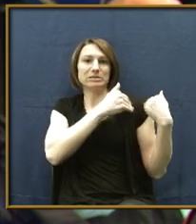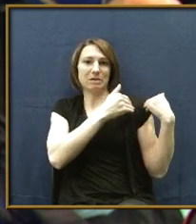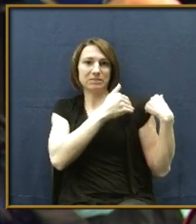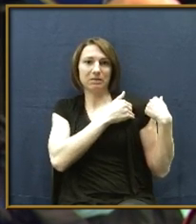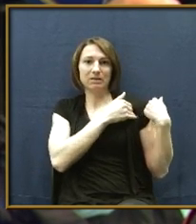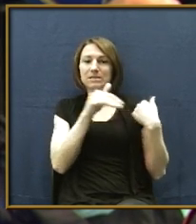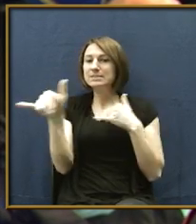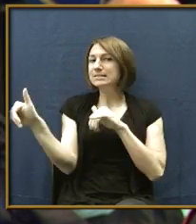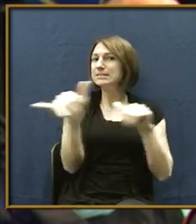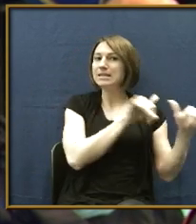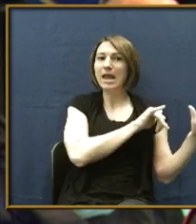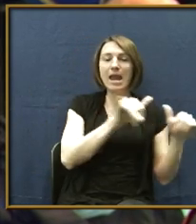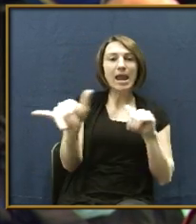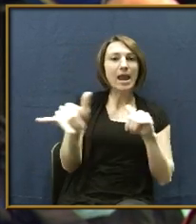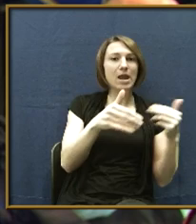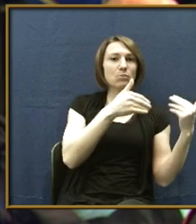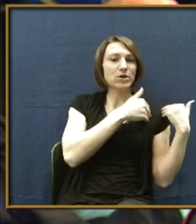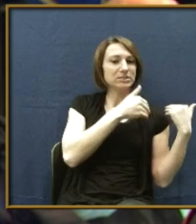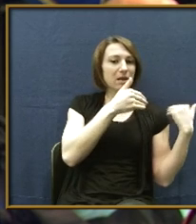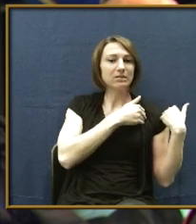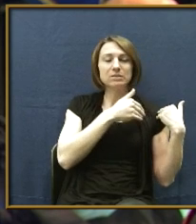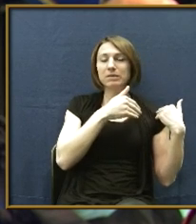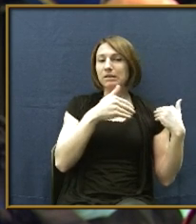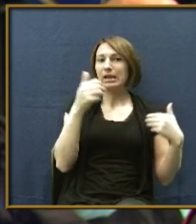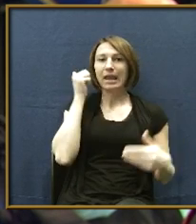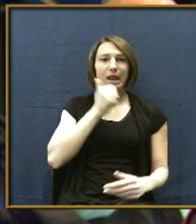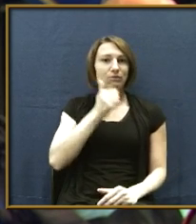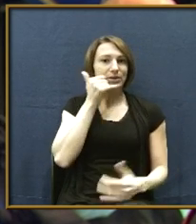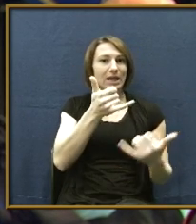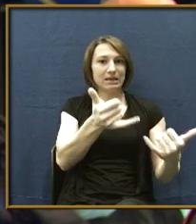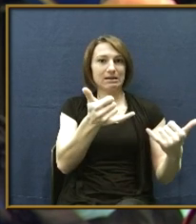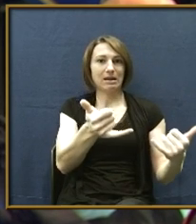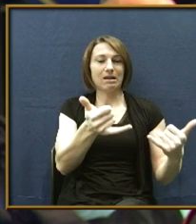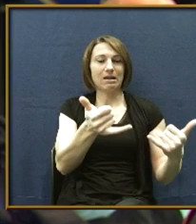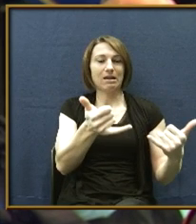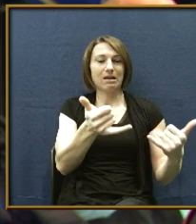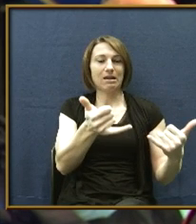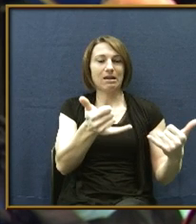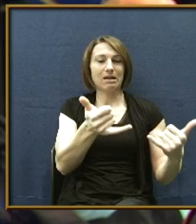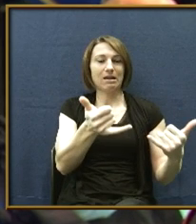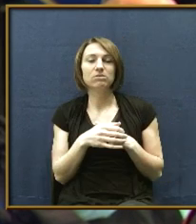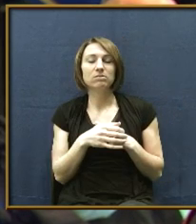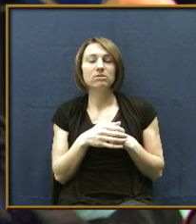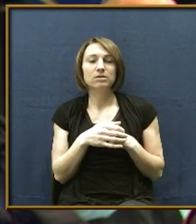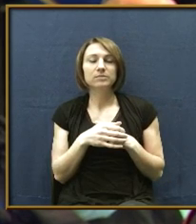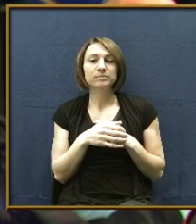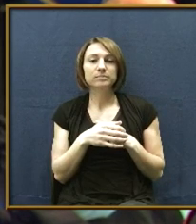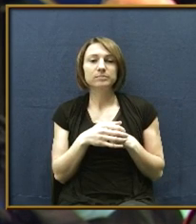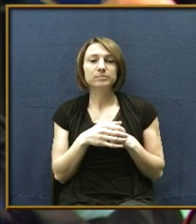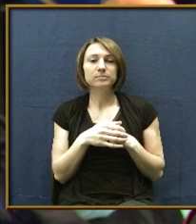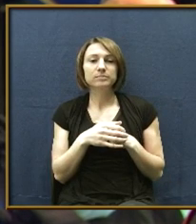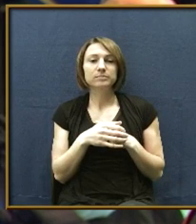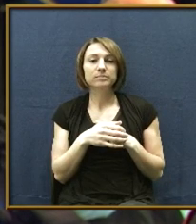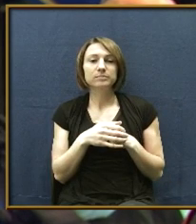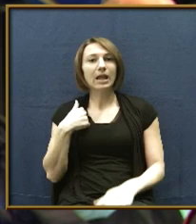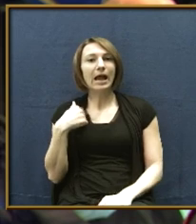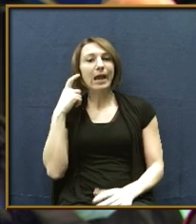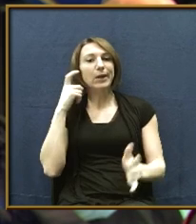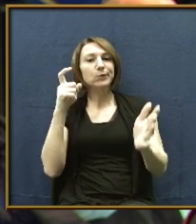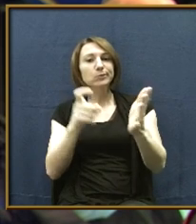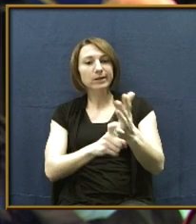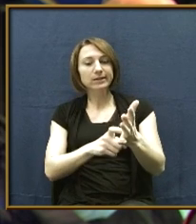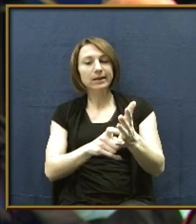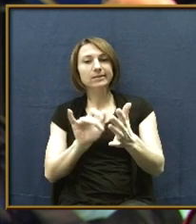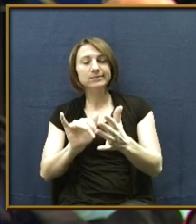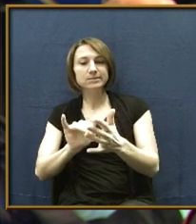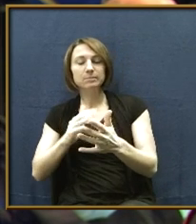the responsibility for the day-to-day planning involved in running a successful college. Recognizing that I am